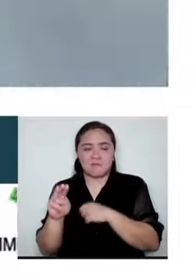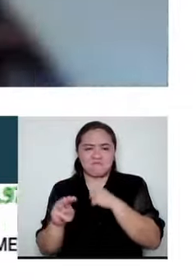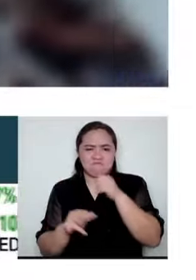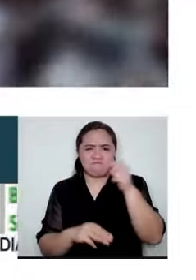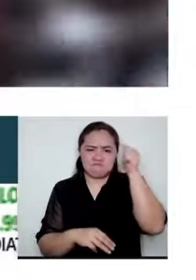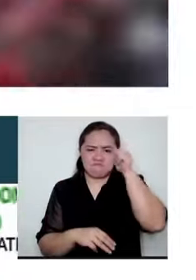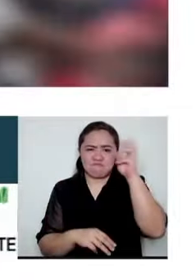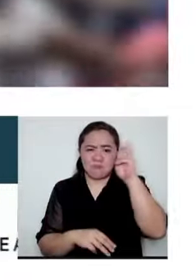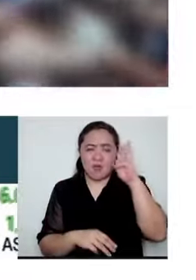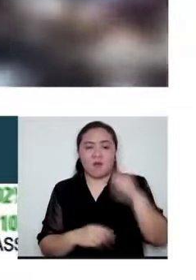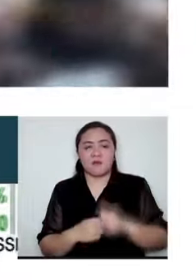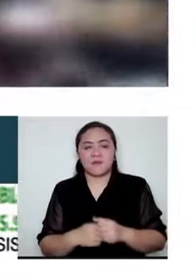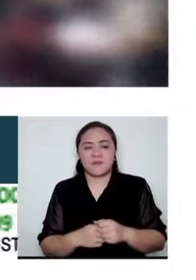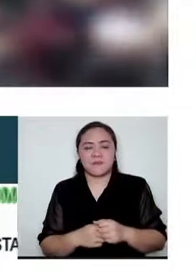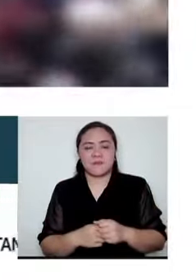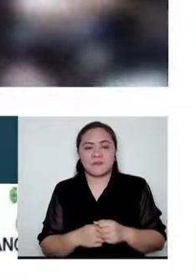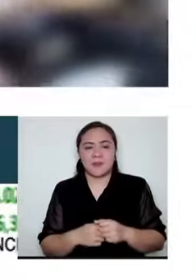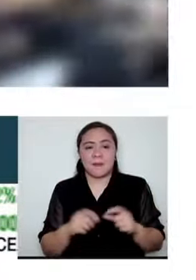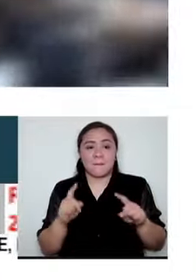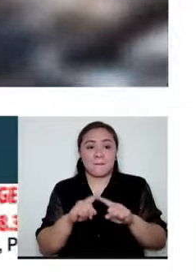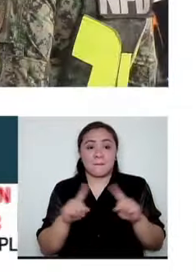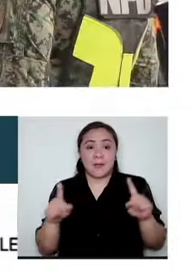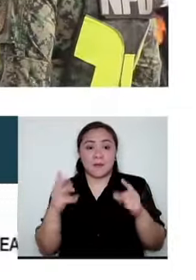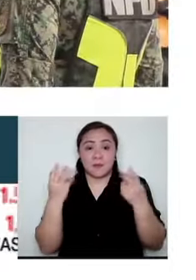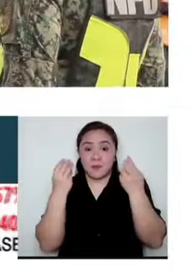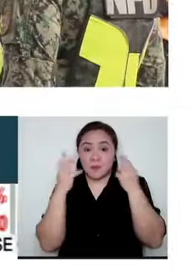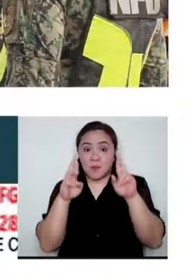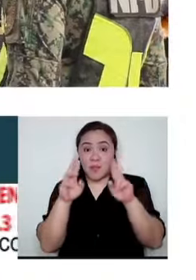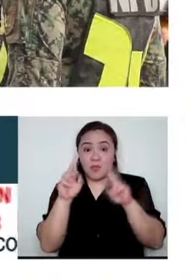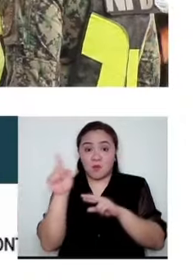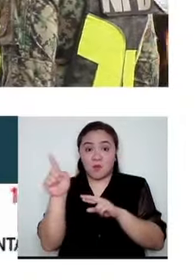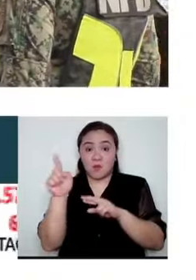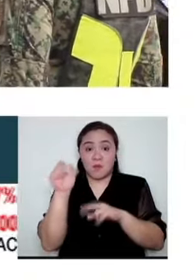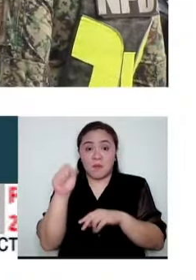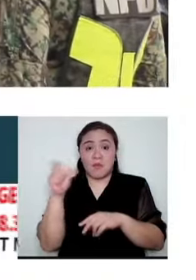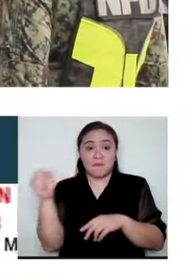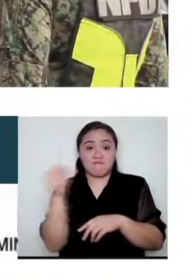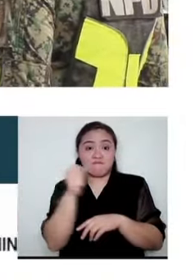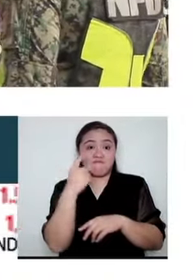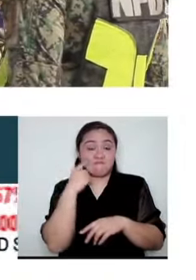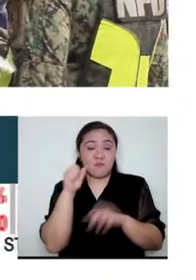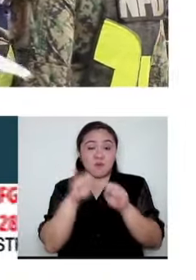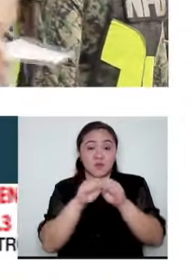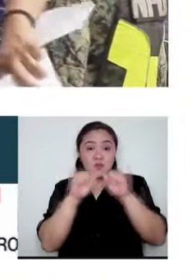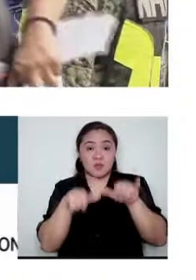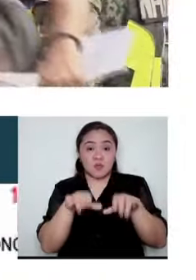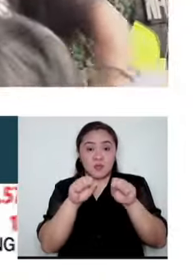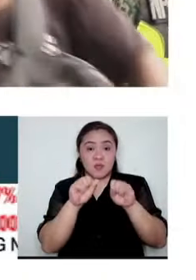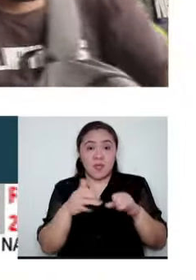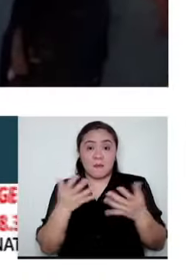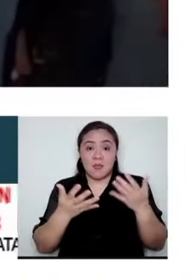zeroing on Manila. Perhaps the good mayor could have placed some systems there. Who knows? But